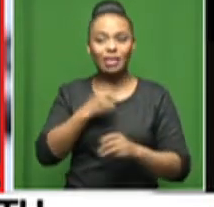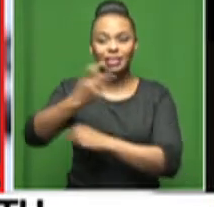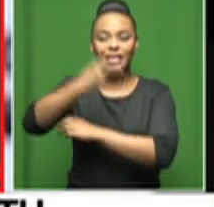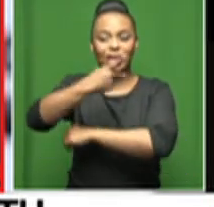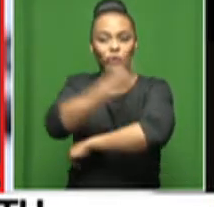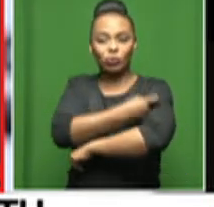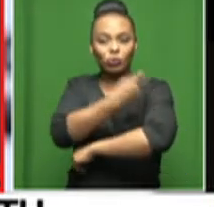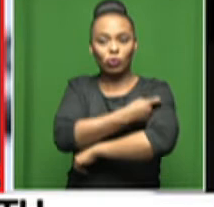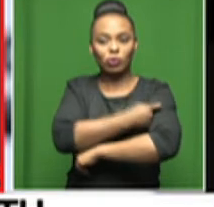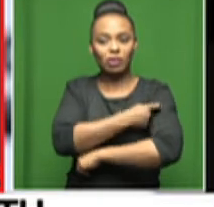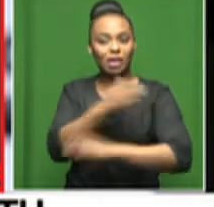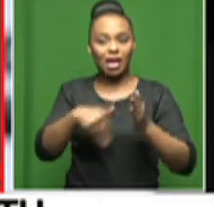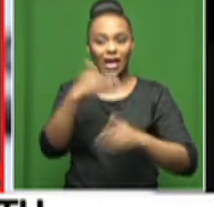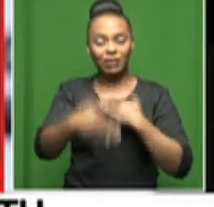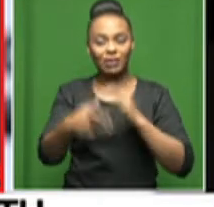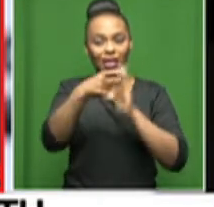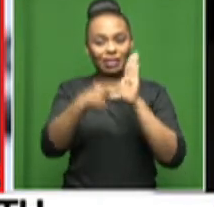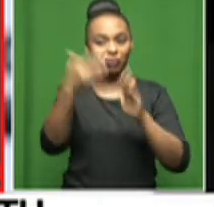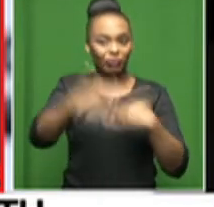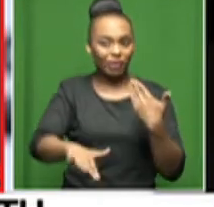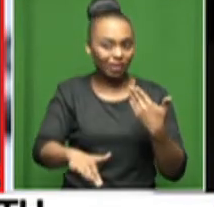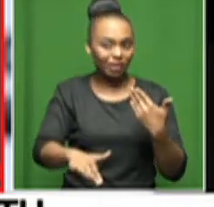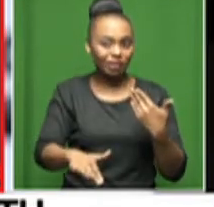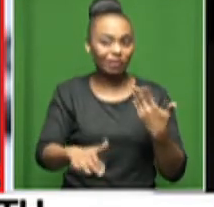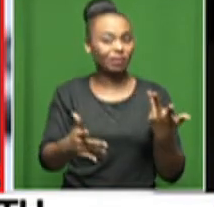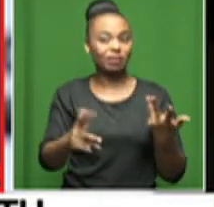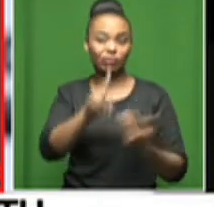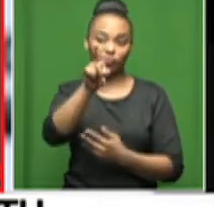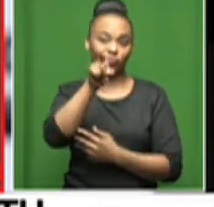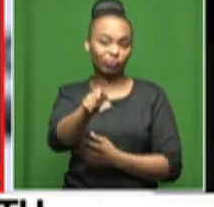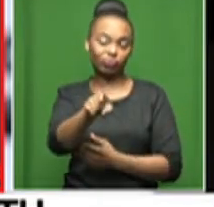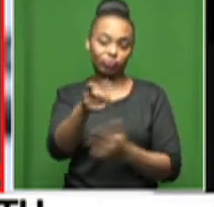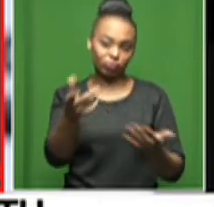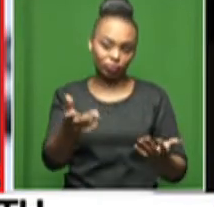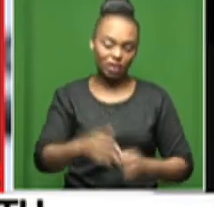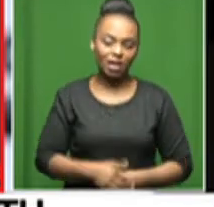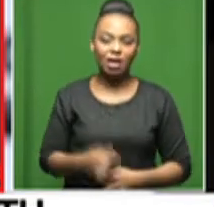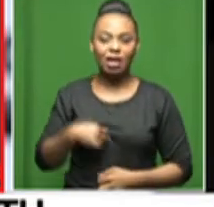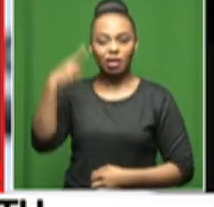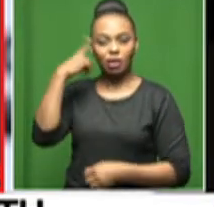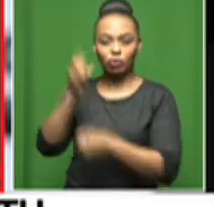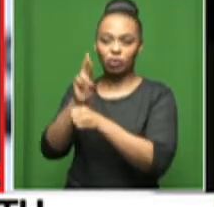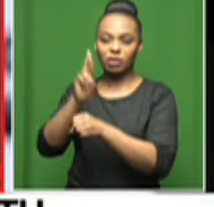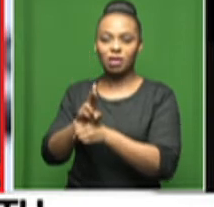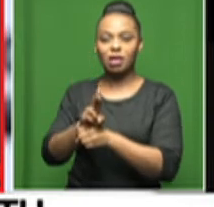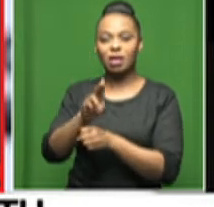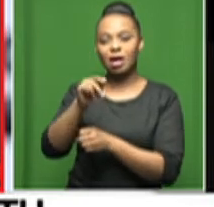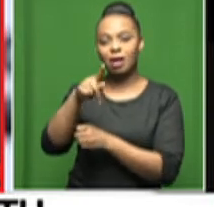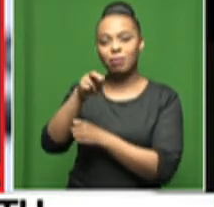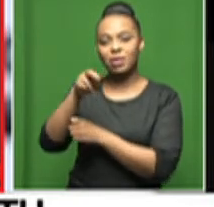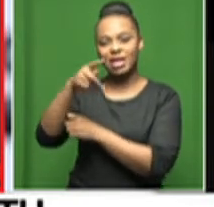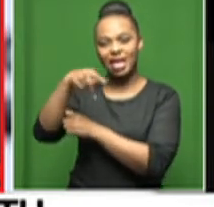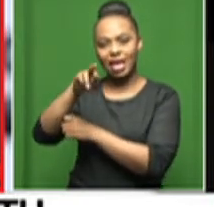of the vaccines after the expiry date? And perhaps Dr. Anban Pillay may also weigh in on this